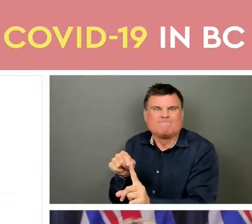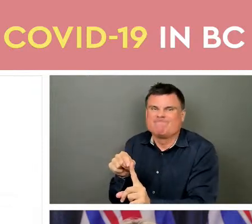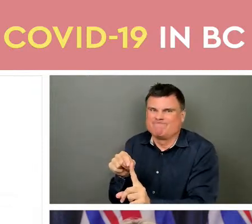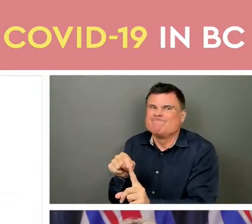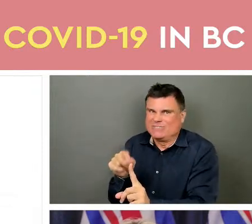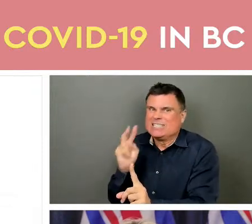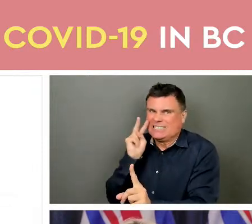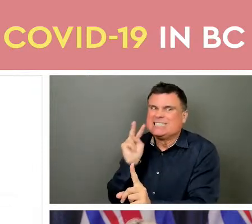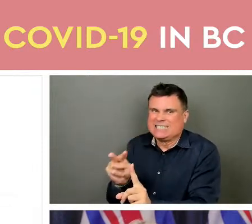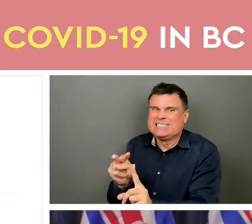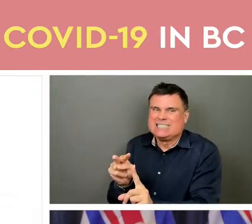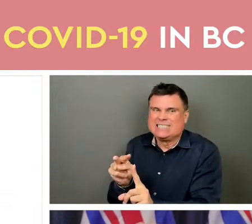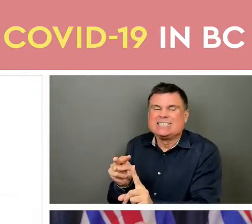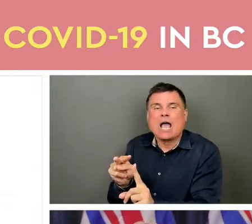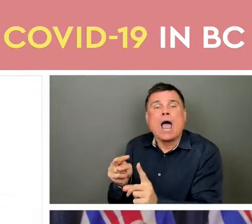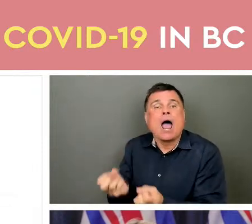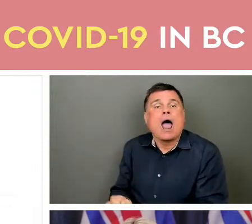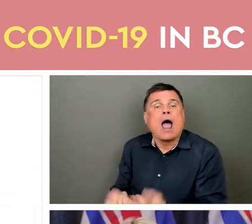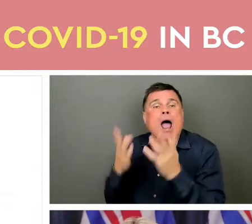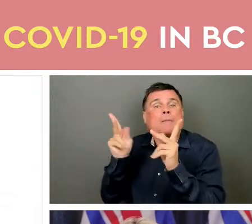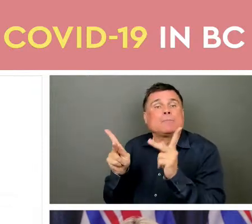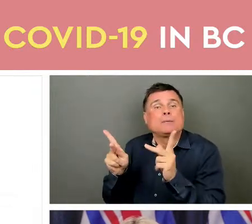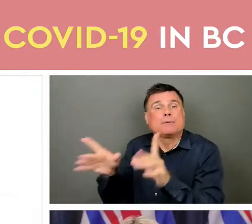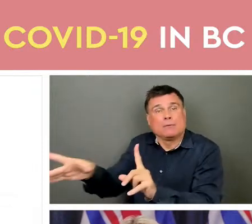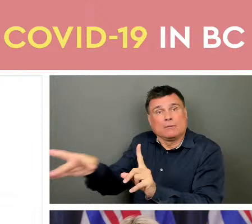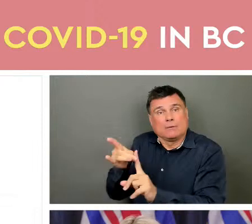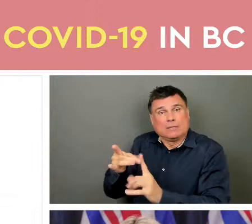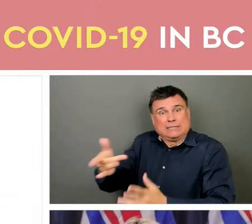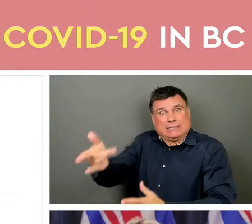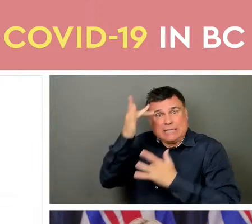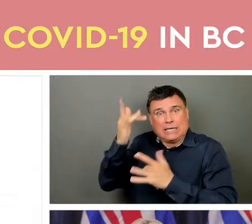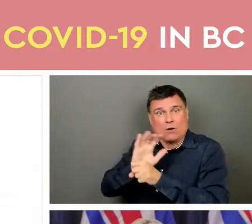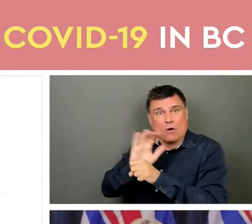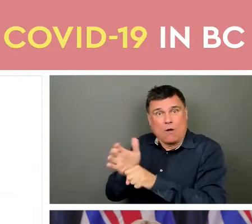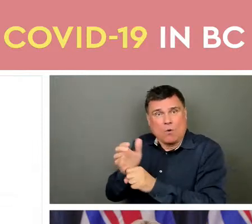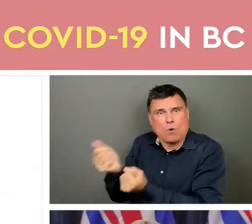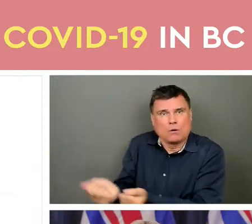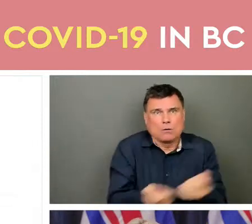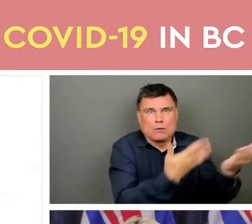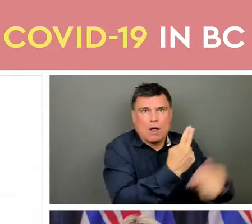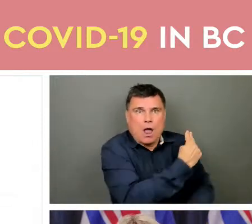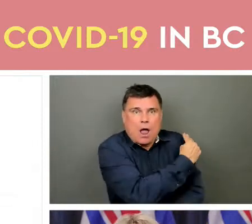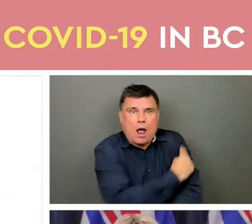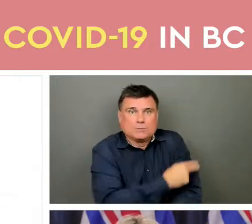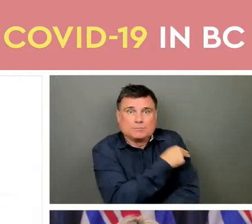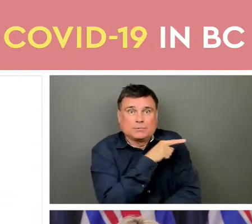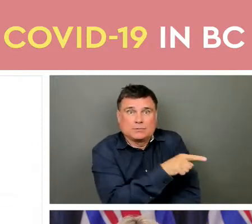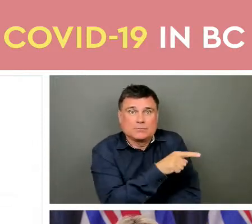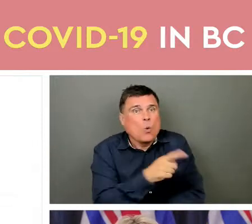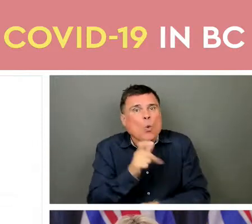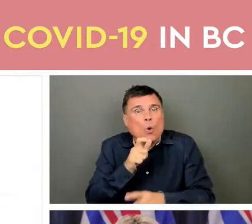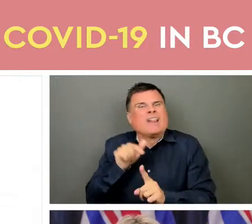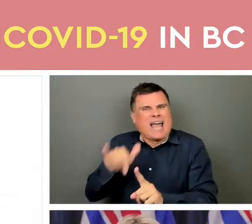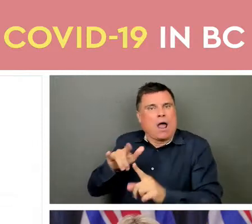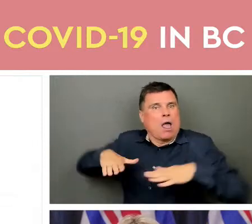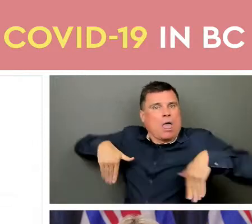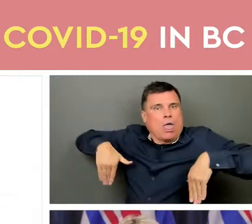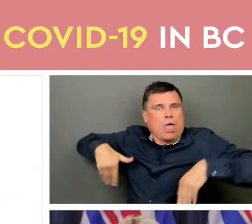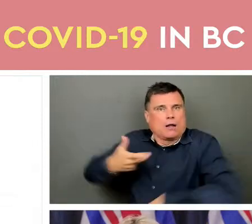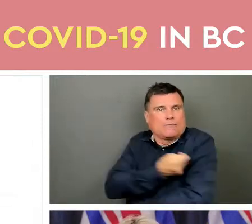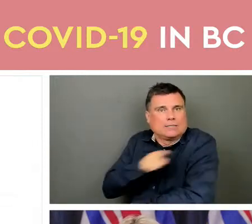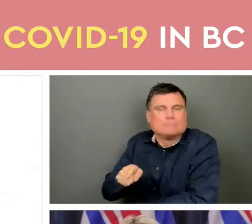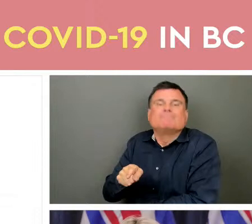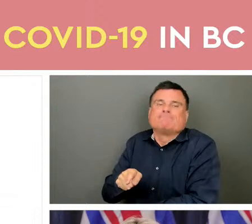the hospitalizations. And for people who are fully vaccinated, so having two doses of vaccine, that level has been low